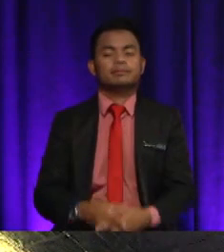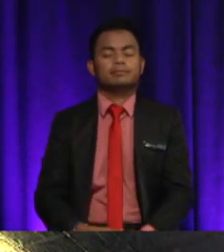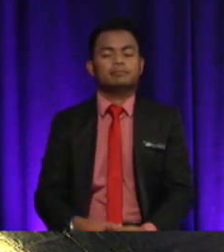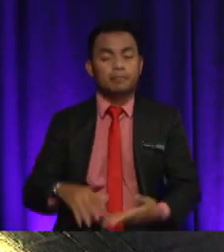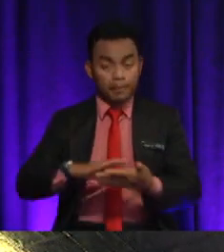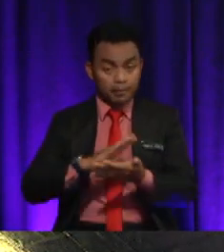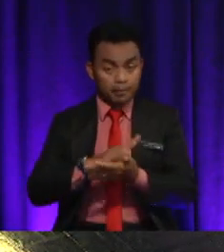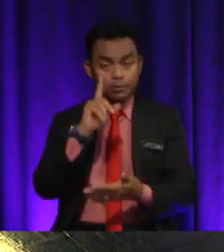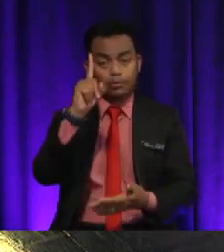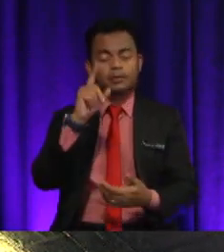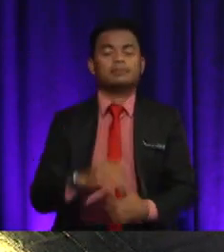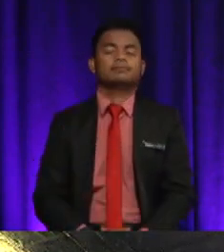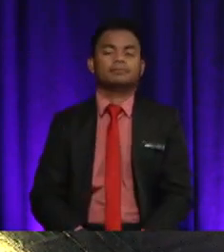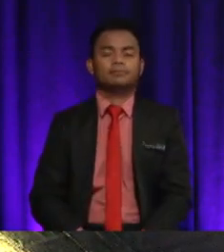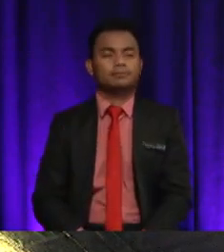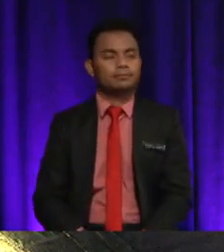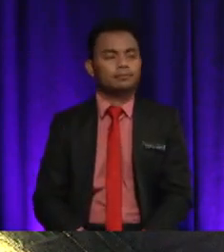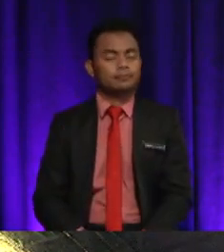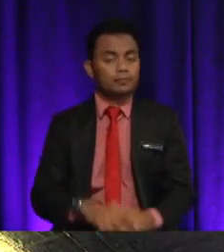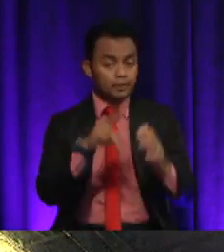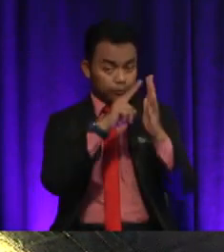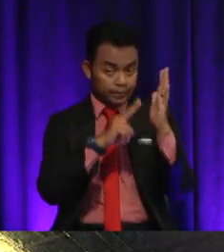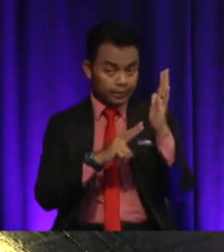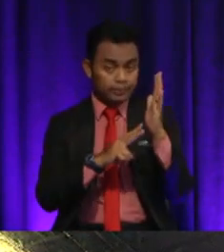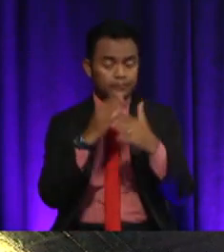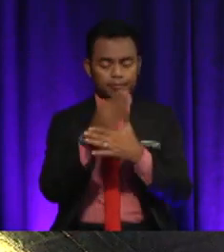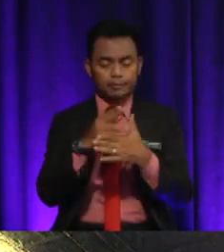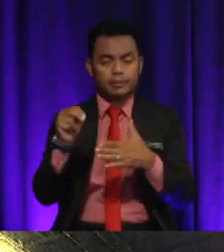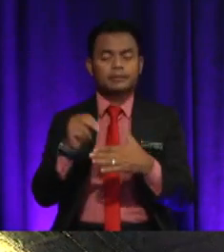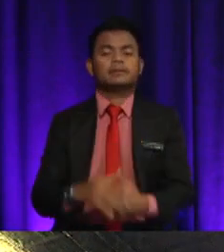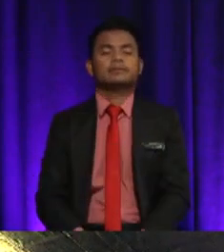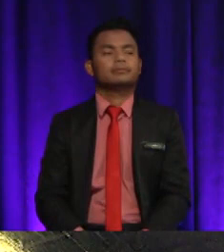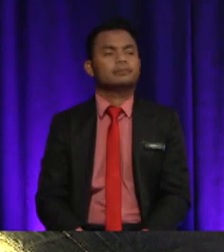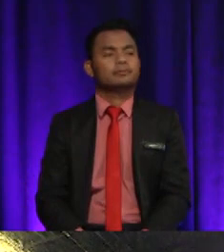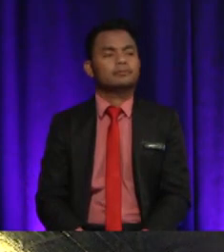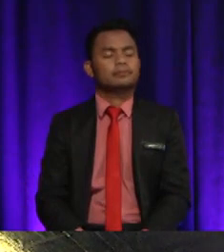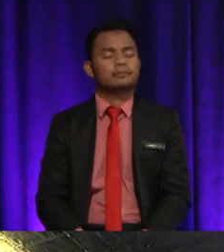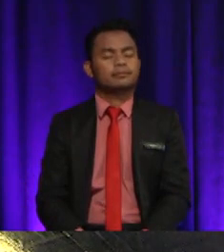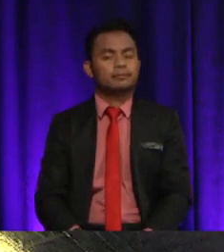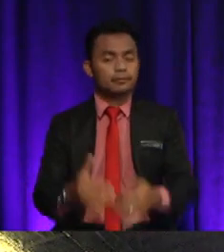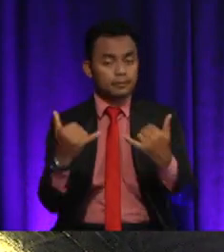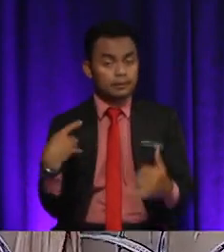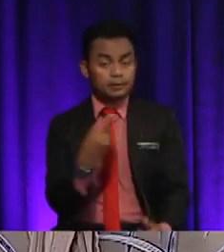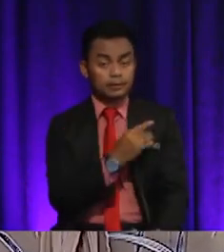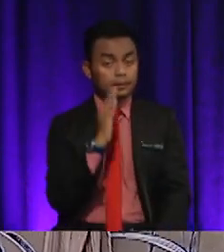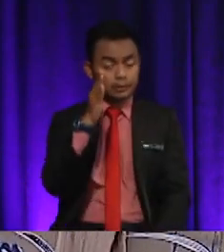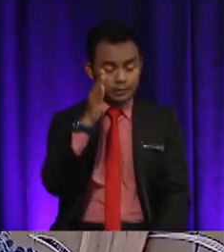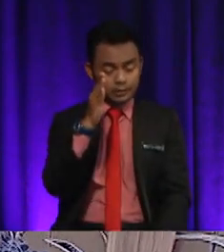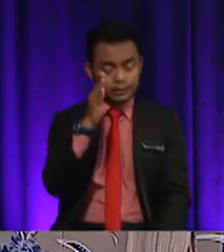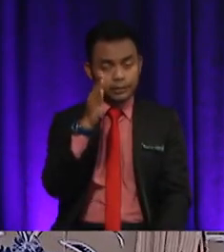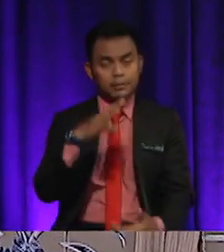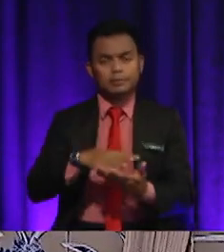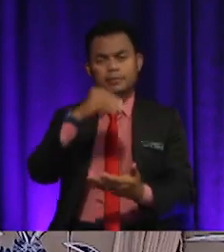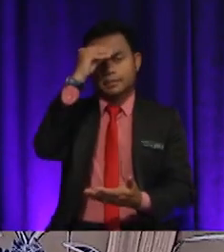reading part of the paper. Yep. Okay, so let's proceed with today's lesson then. Okay, now we are going to proceed to